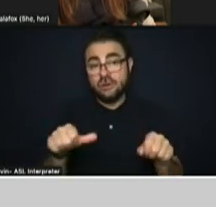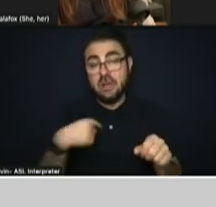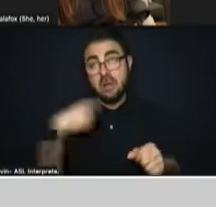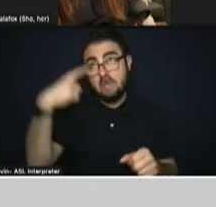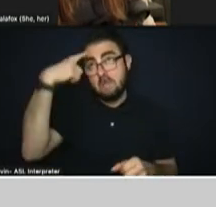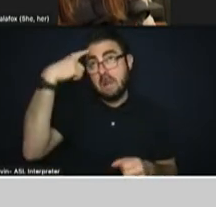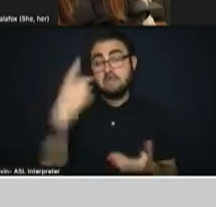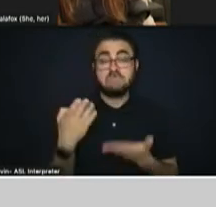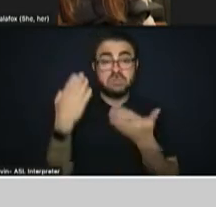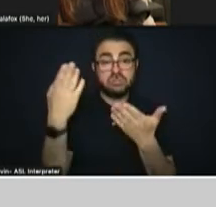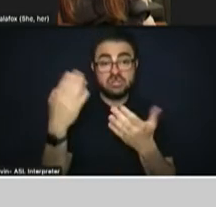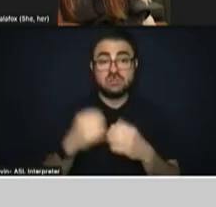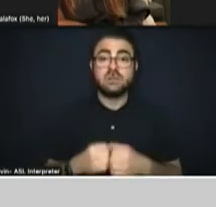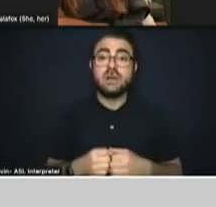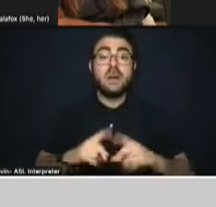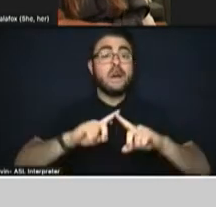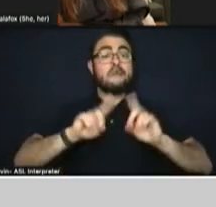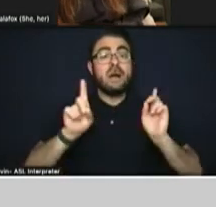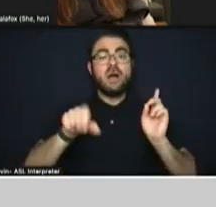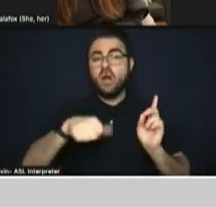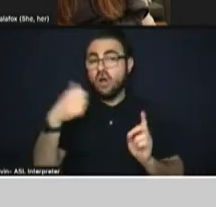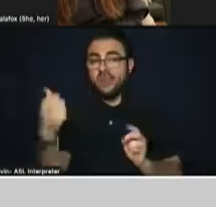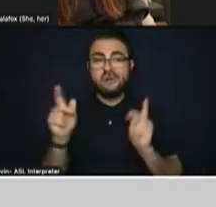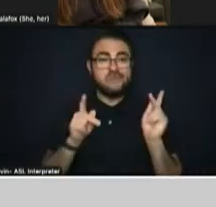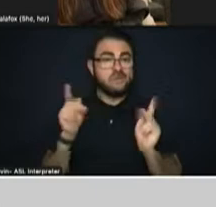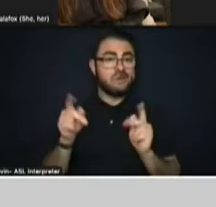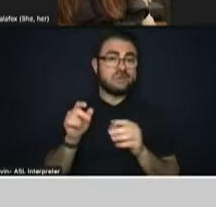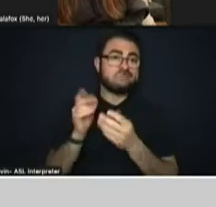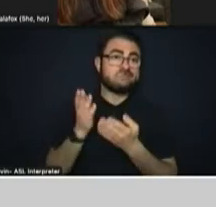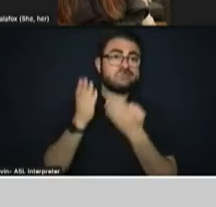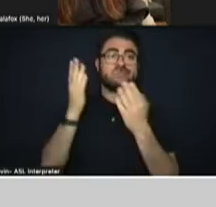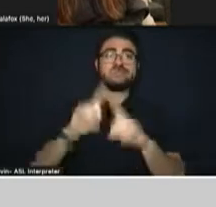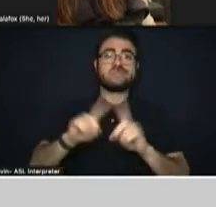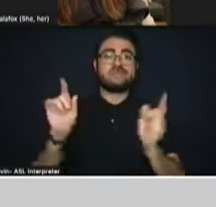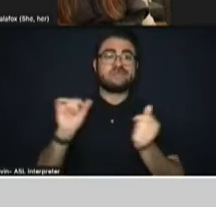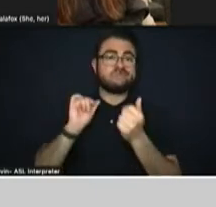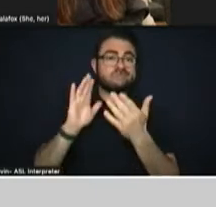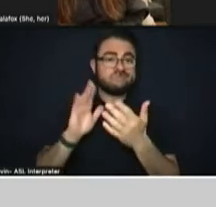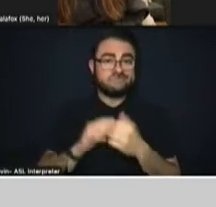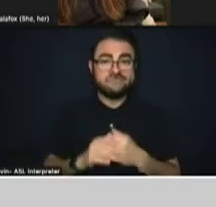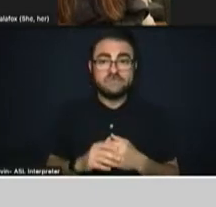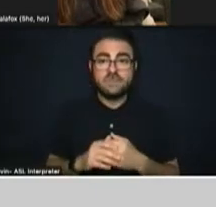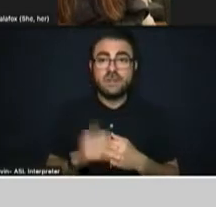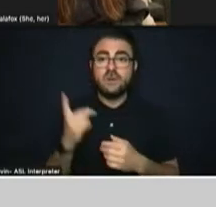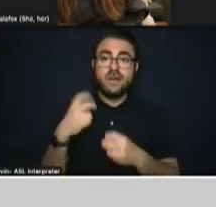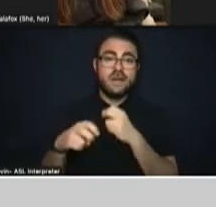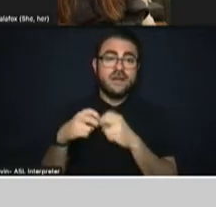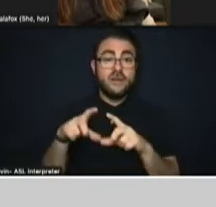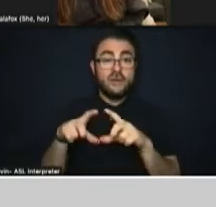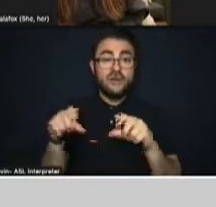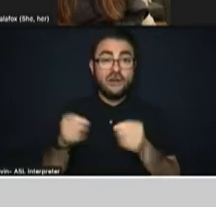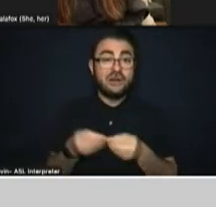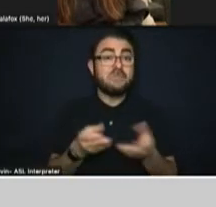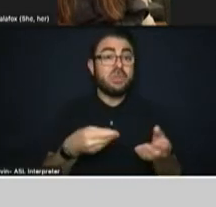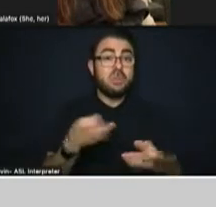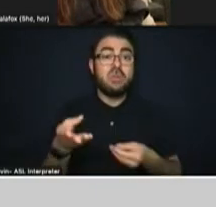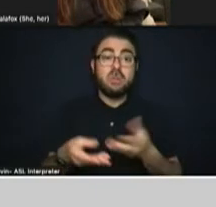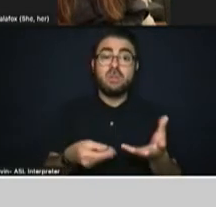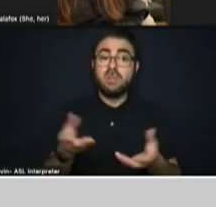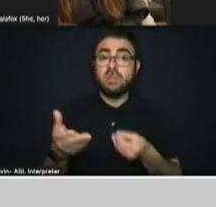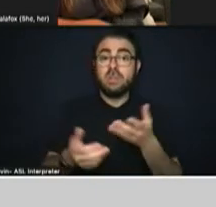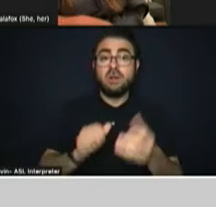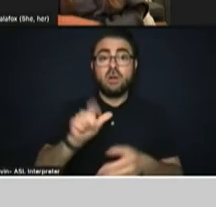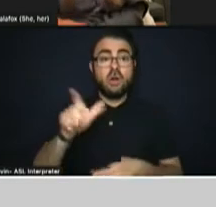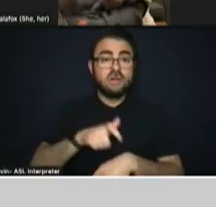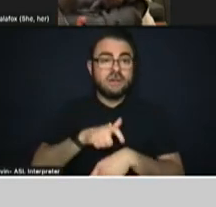suggesting. However, others have suggested other things. There's an issue there. Do they pass out all the cards all the time? You know, if they have a